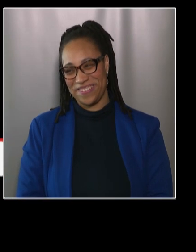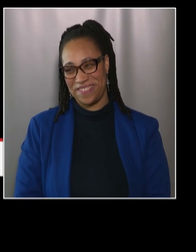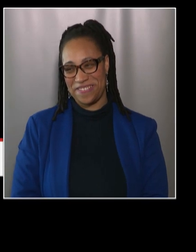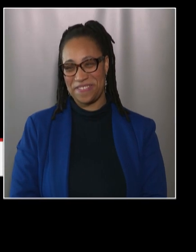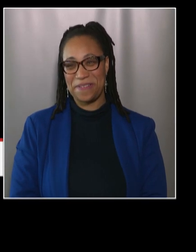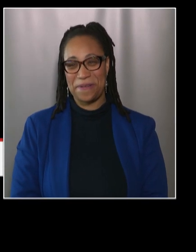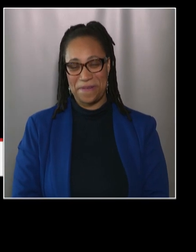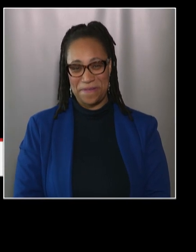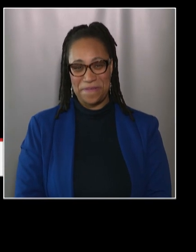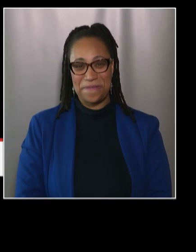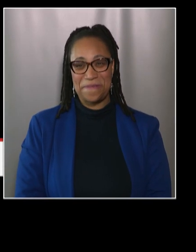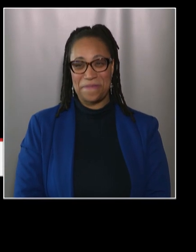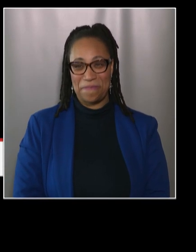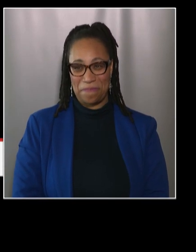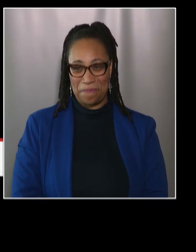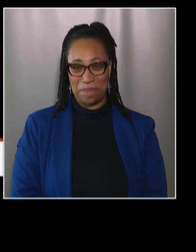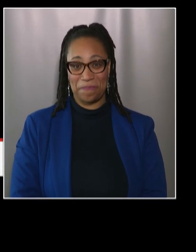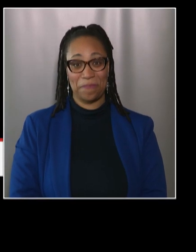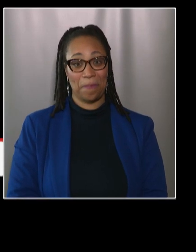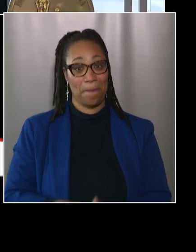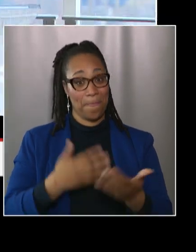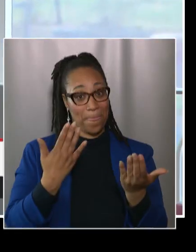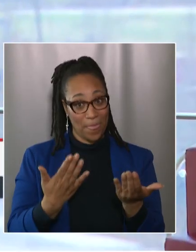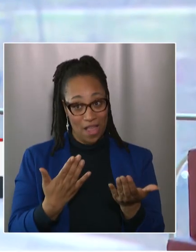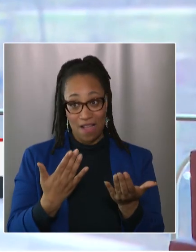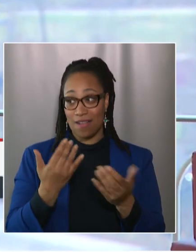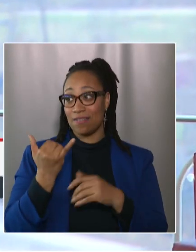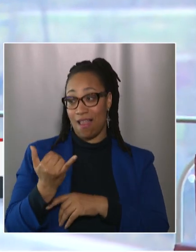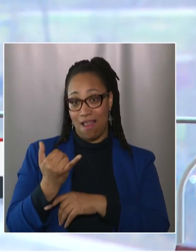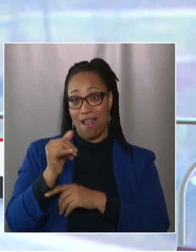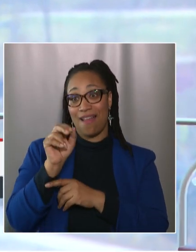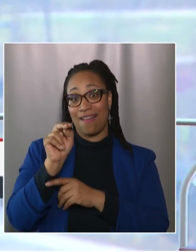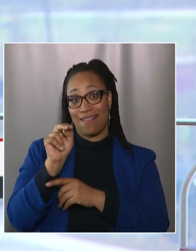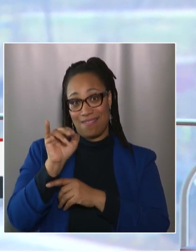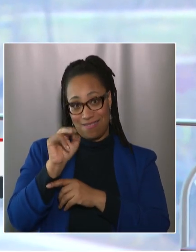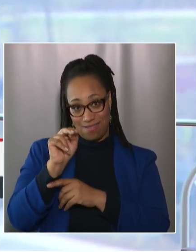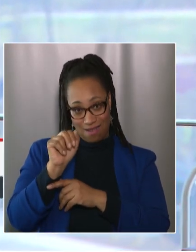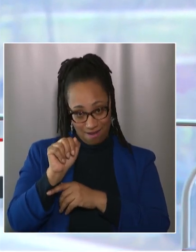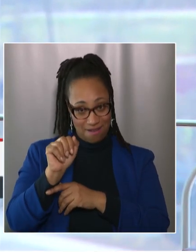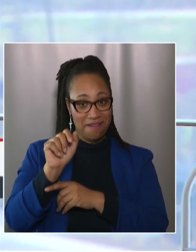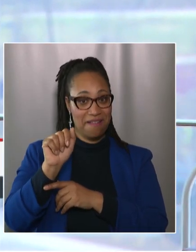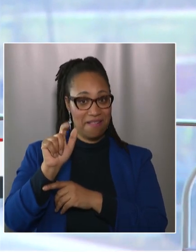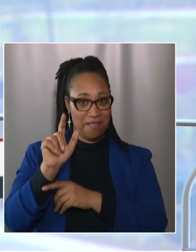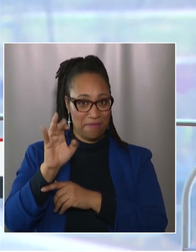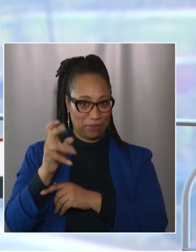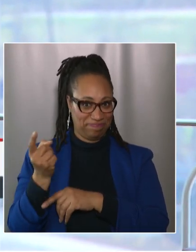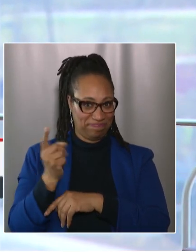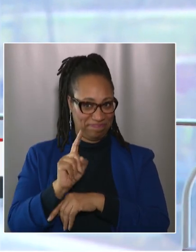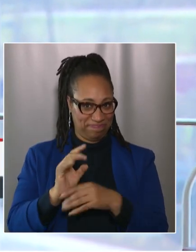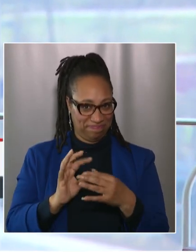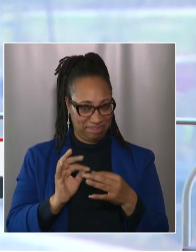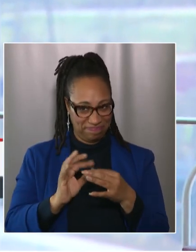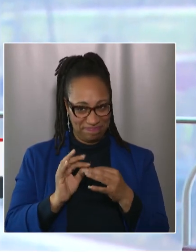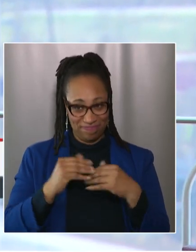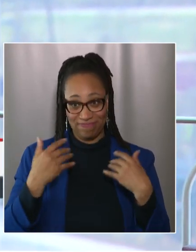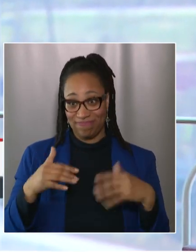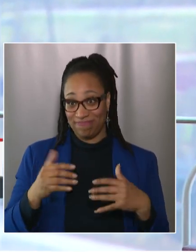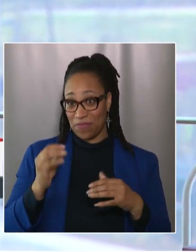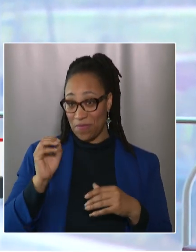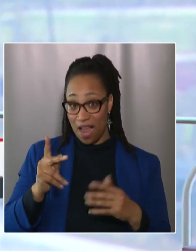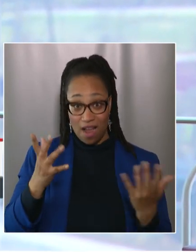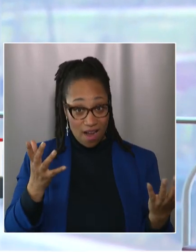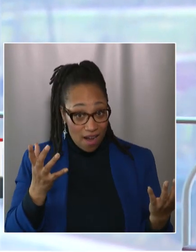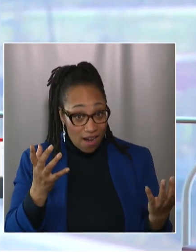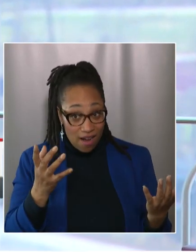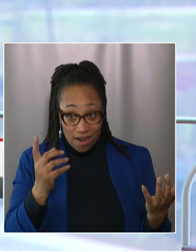All right, so, okay. You've heard about what we're going to get done and the RFPs that are